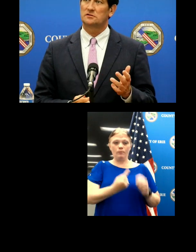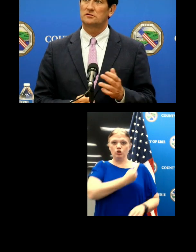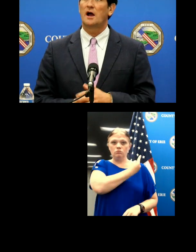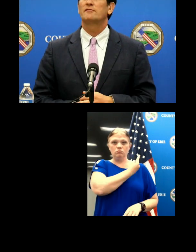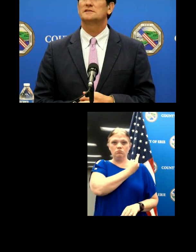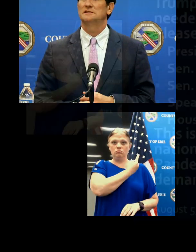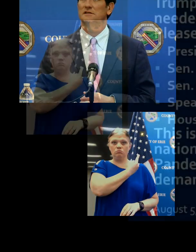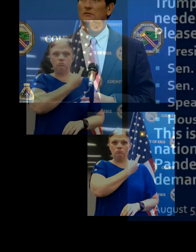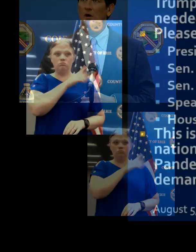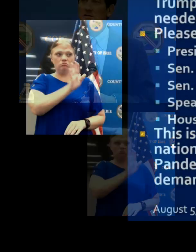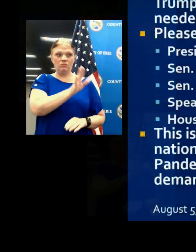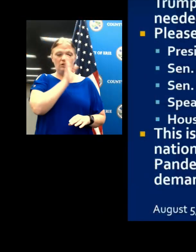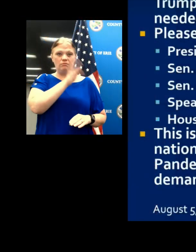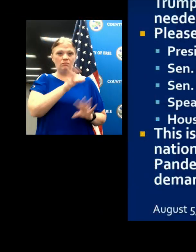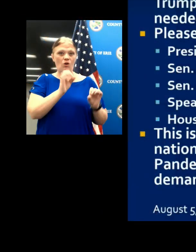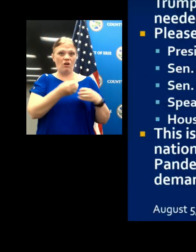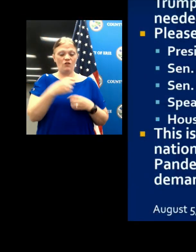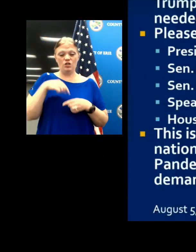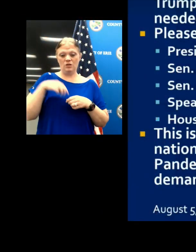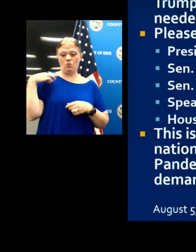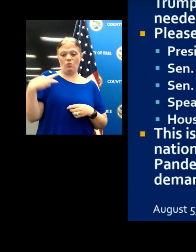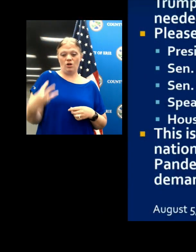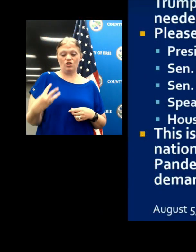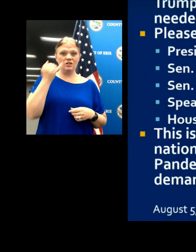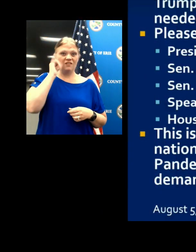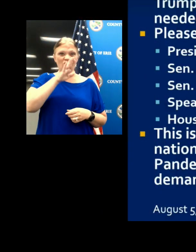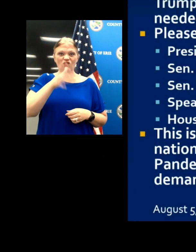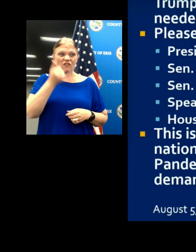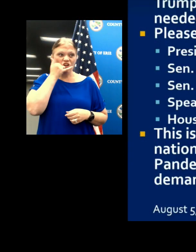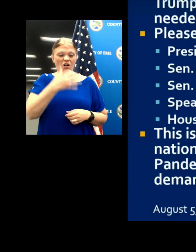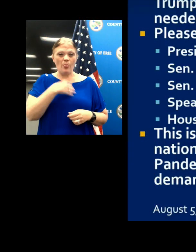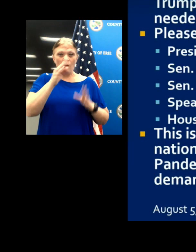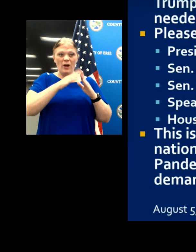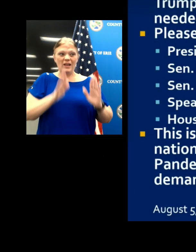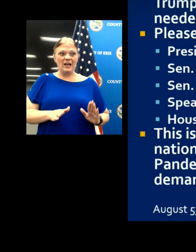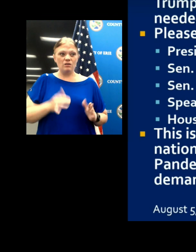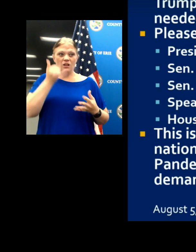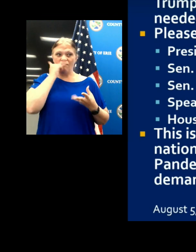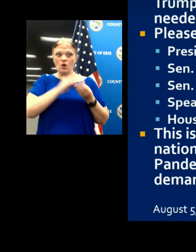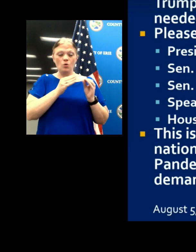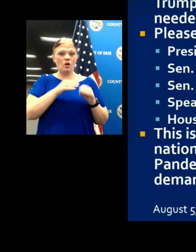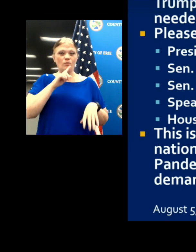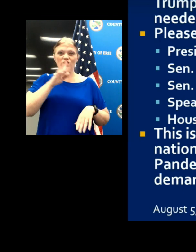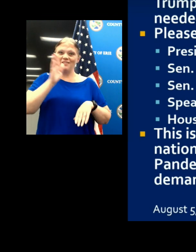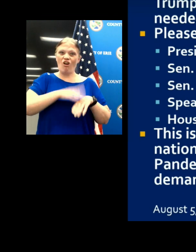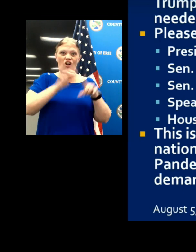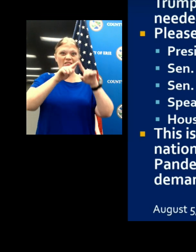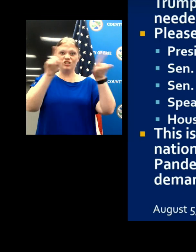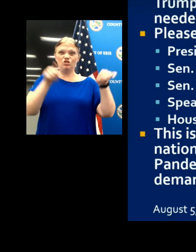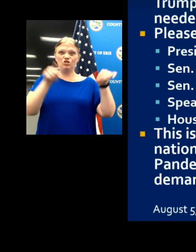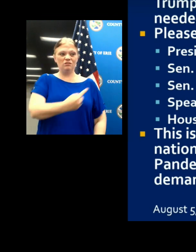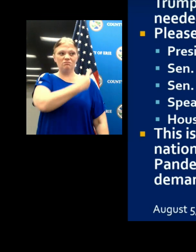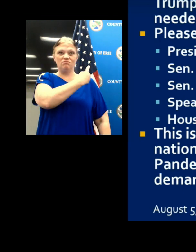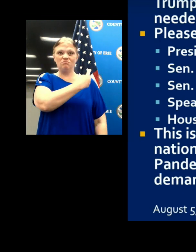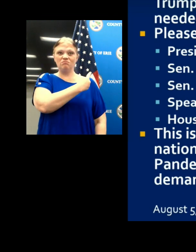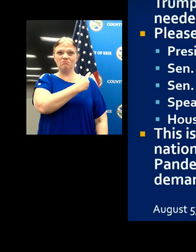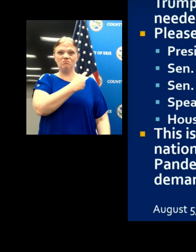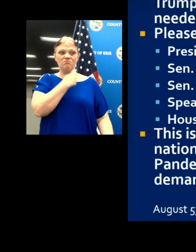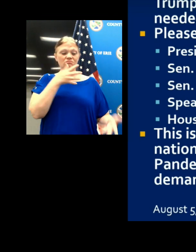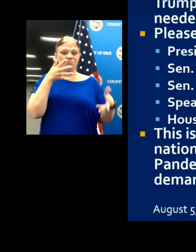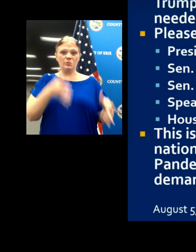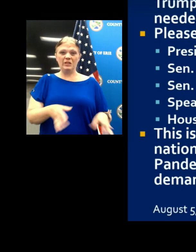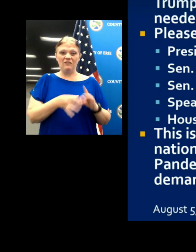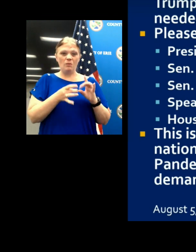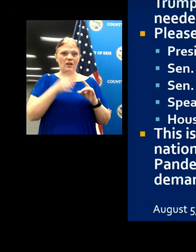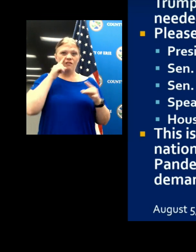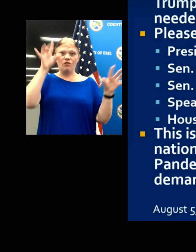These are to their offices in Washington. If you never called the White House, the phone number to the White House is on the screen, and you can comment and leave a message for